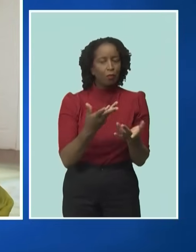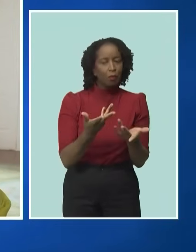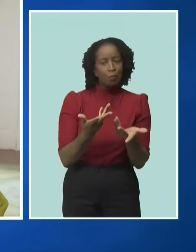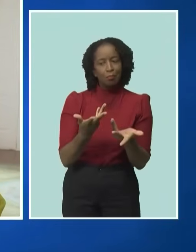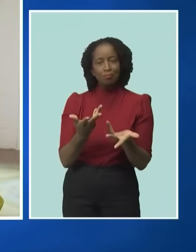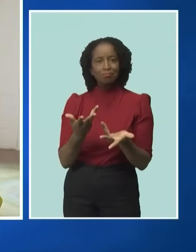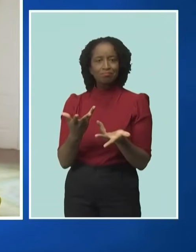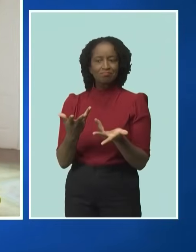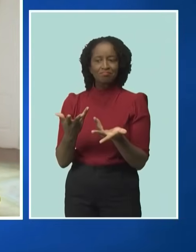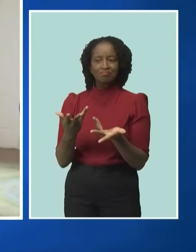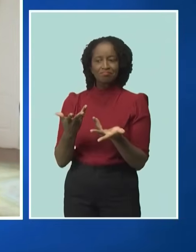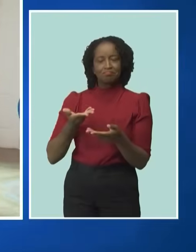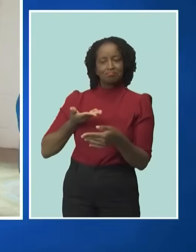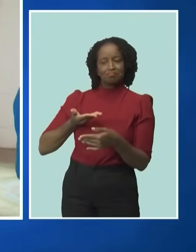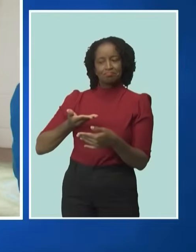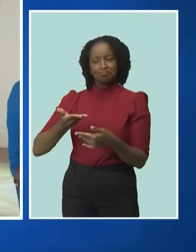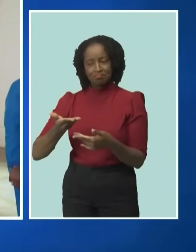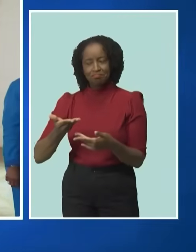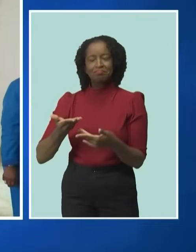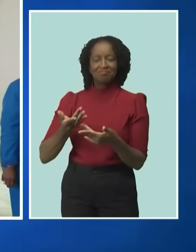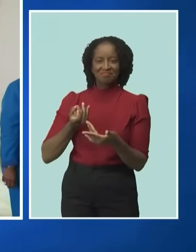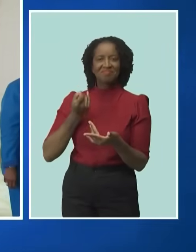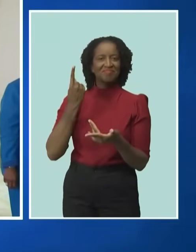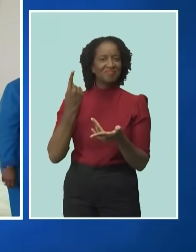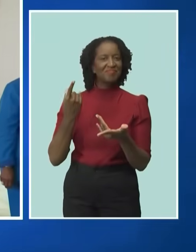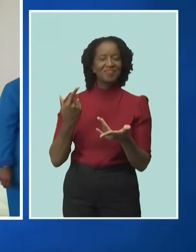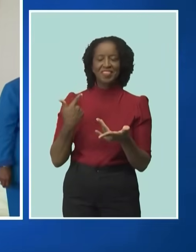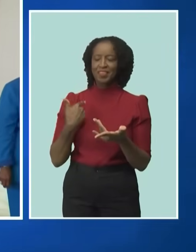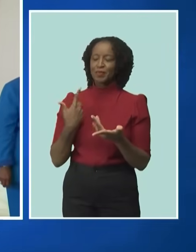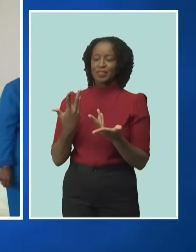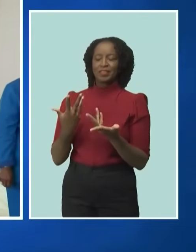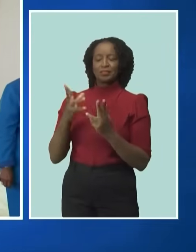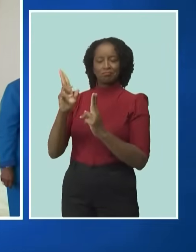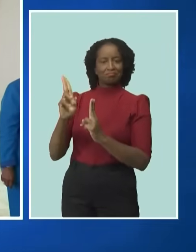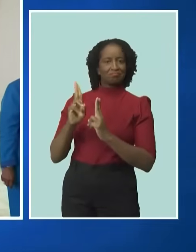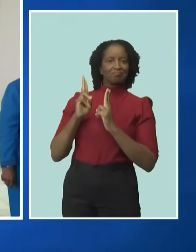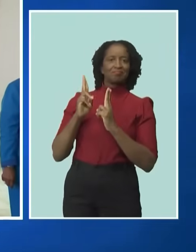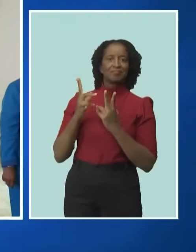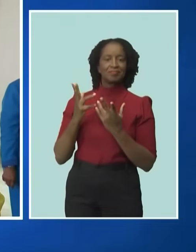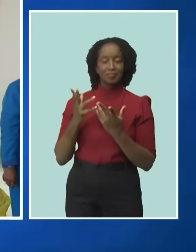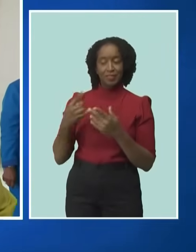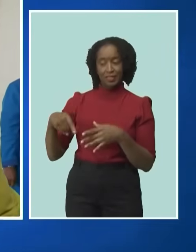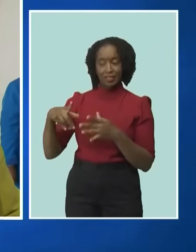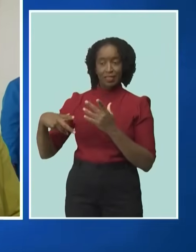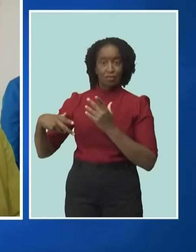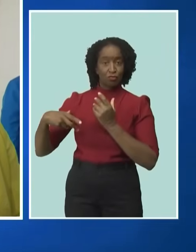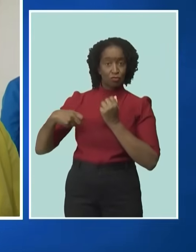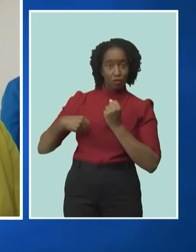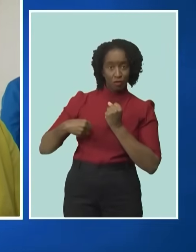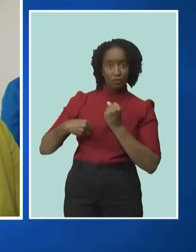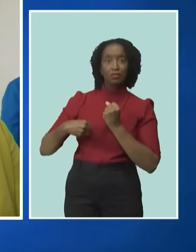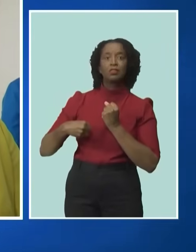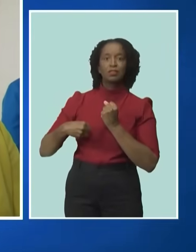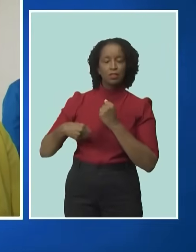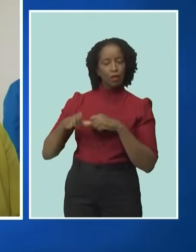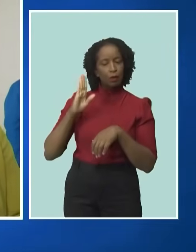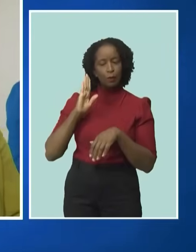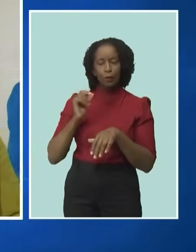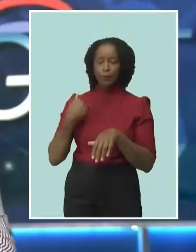and definitely will value and do my best to ensure that persons who have put their faith in me are not